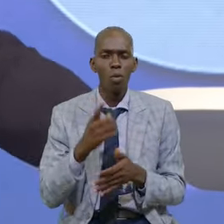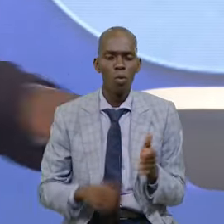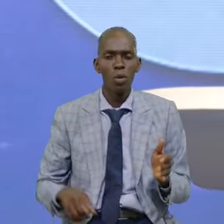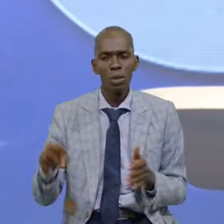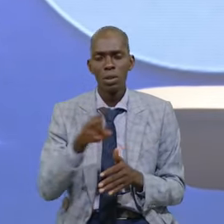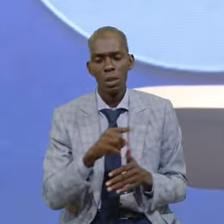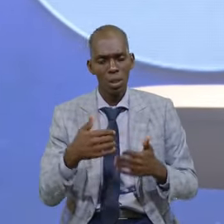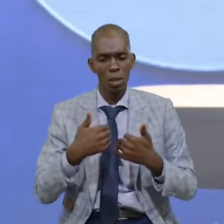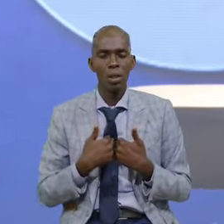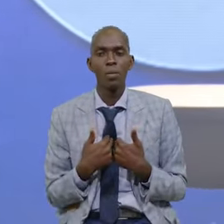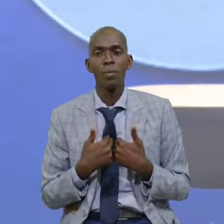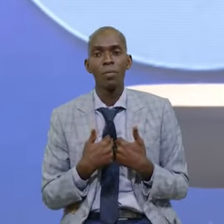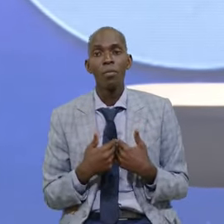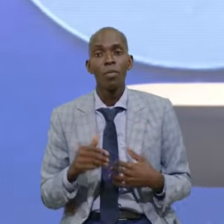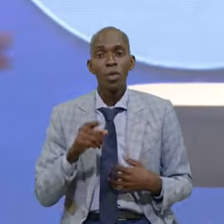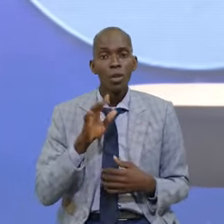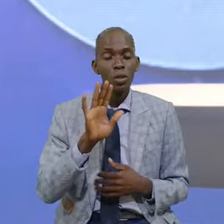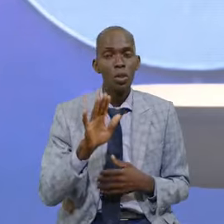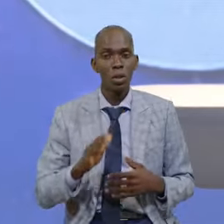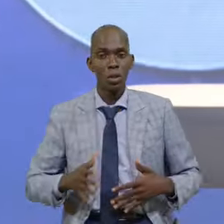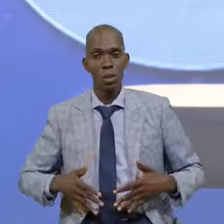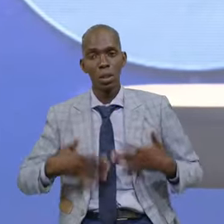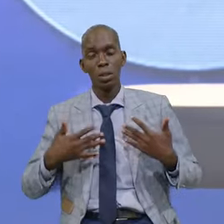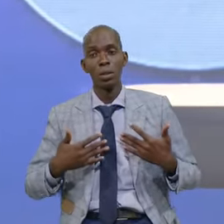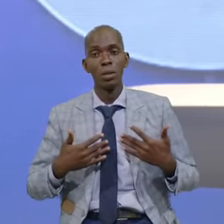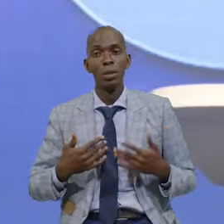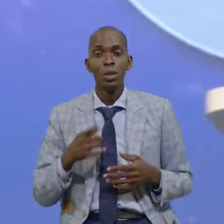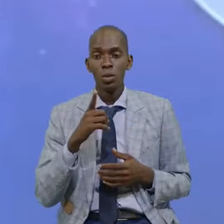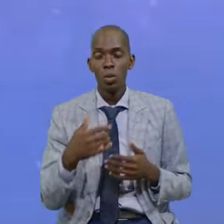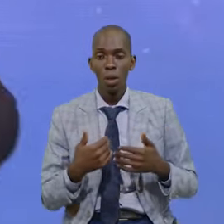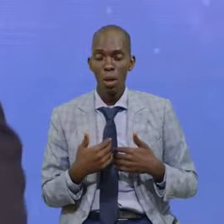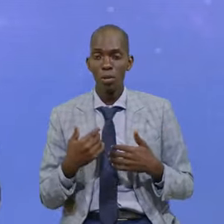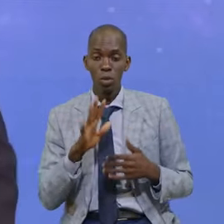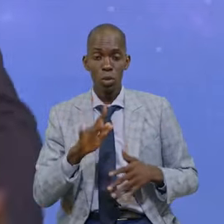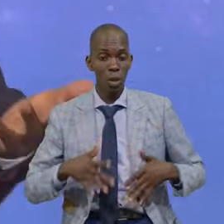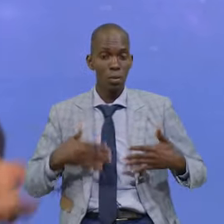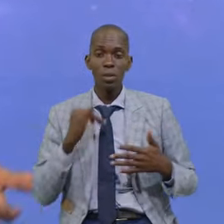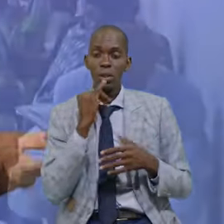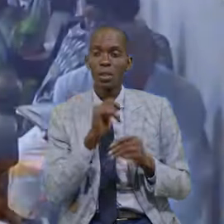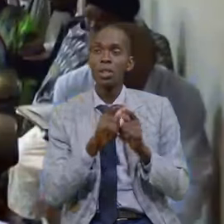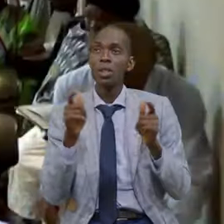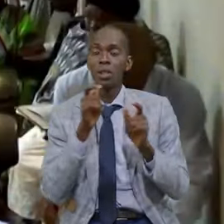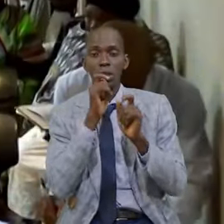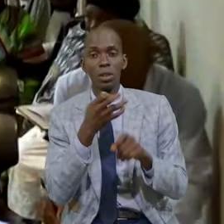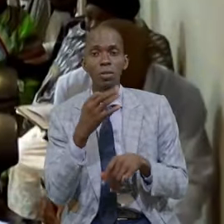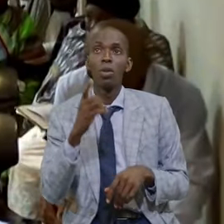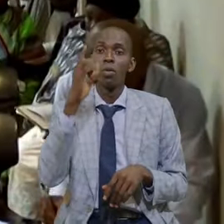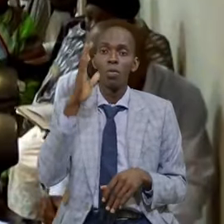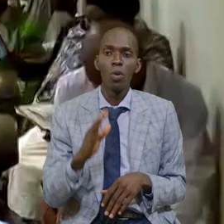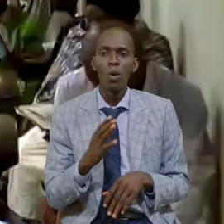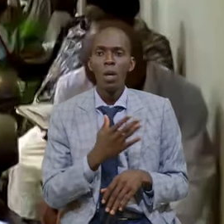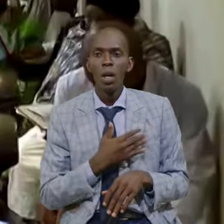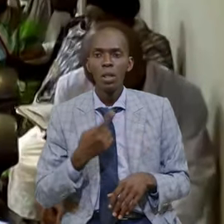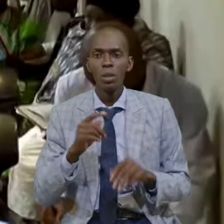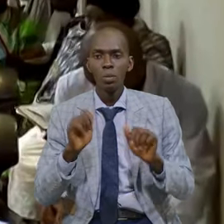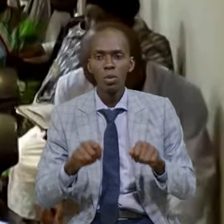they have. Your life, the great gift of God, the possibilities in your life. And a person